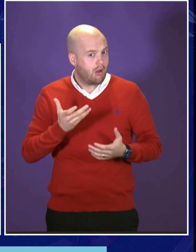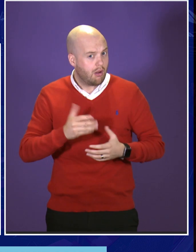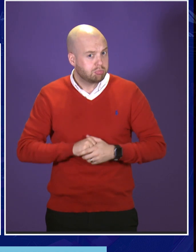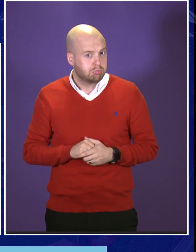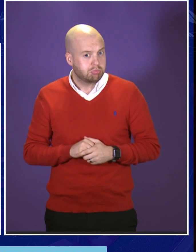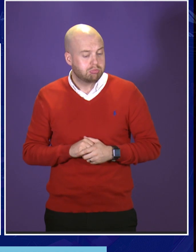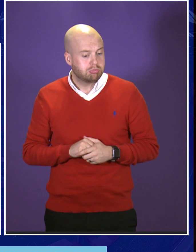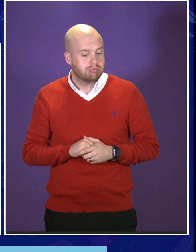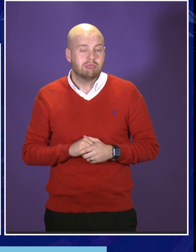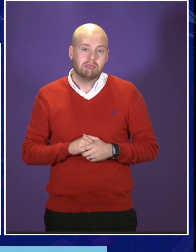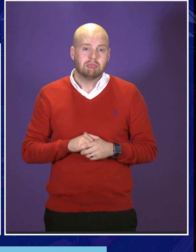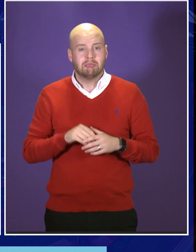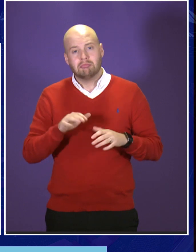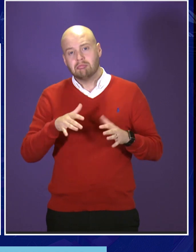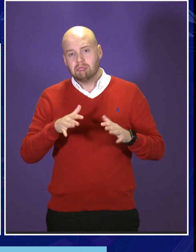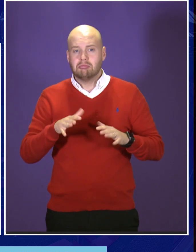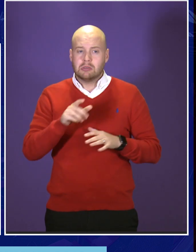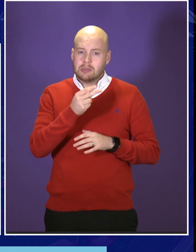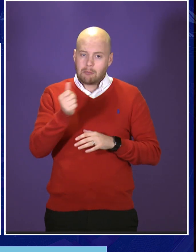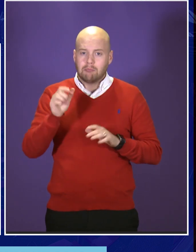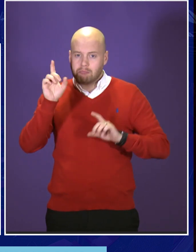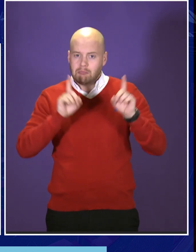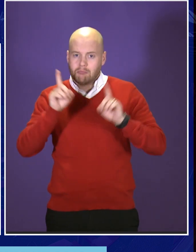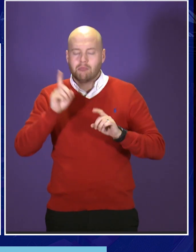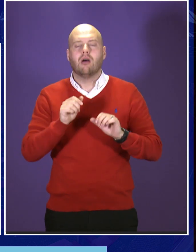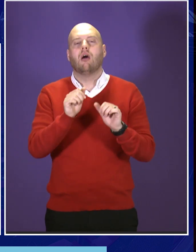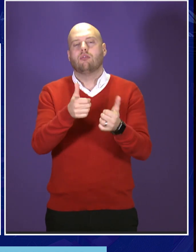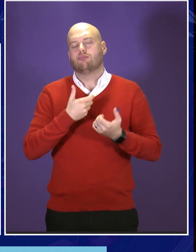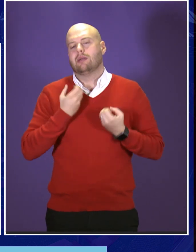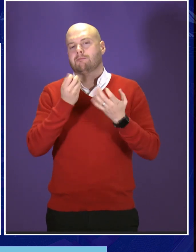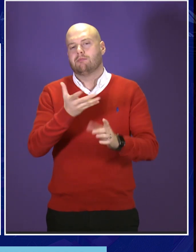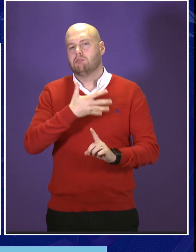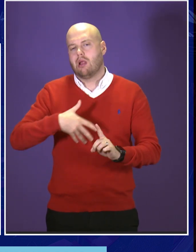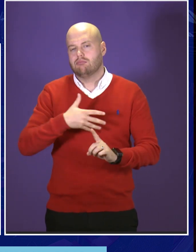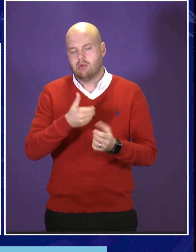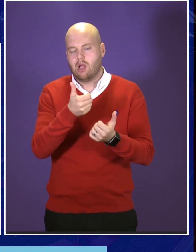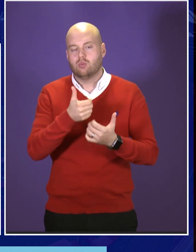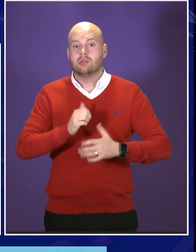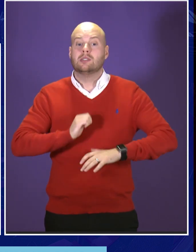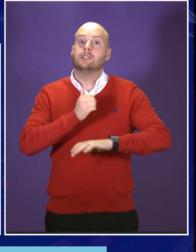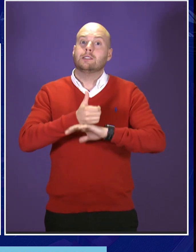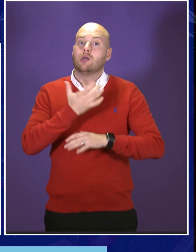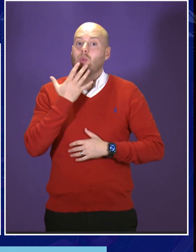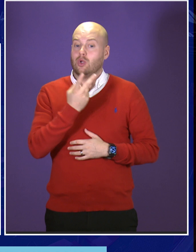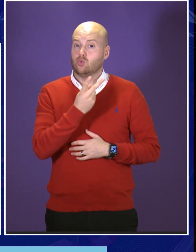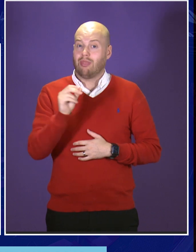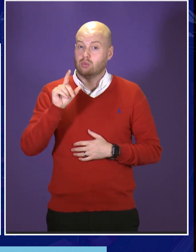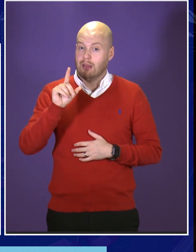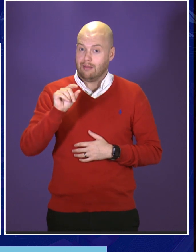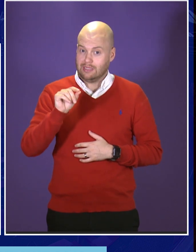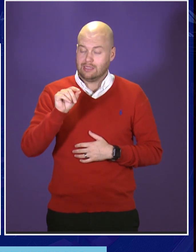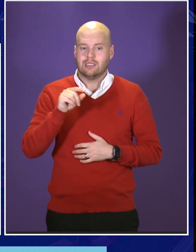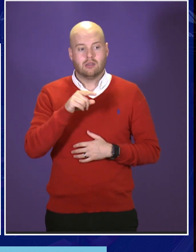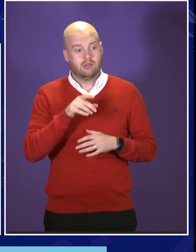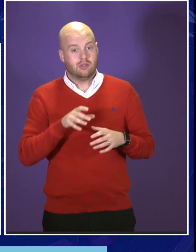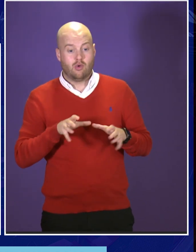Okay, fair amount. So just to give you a quick background, the platform was founded in 2011 by a bunch of